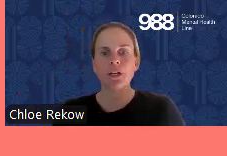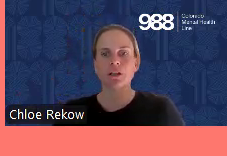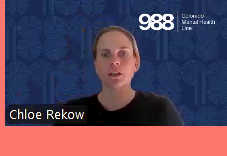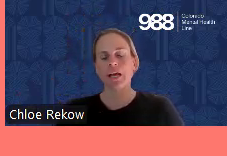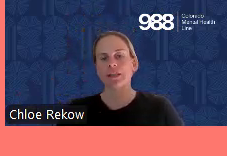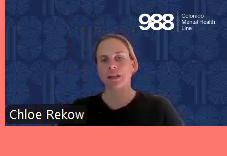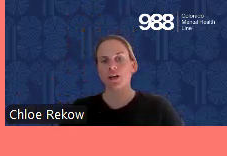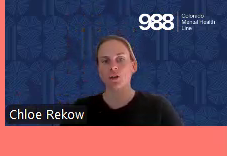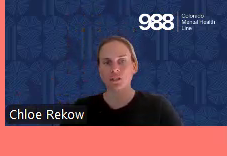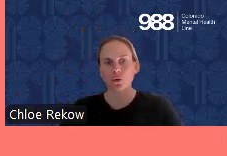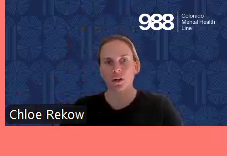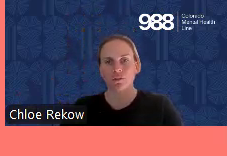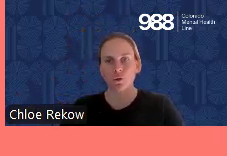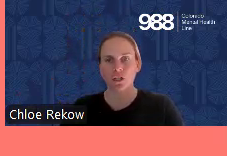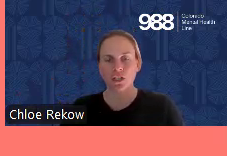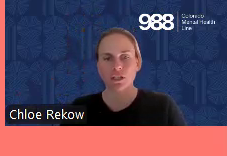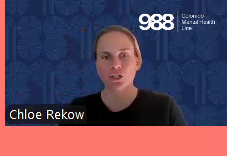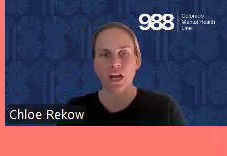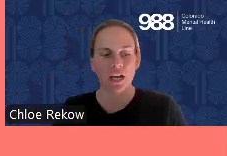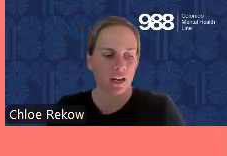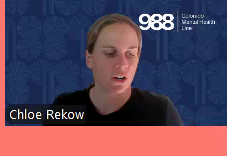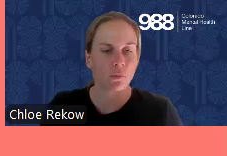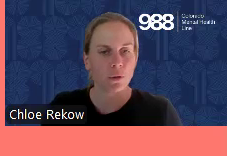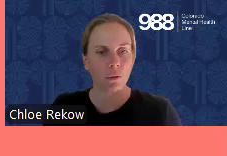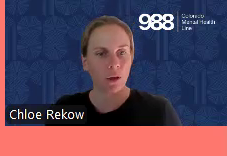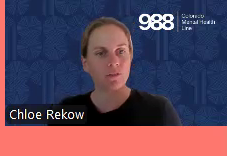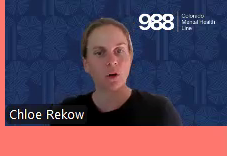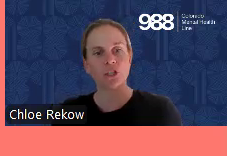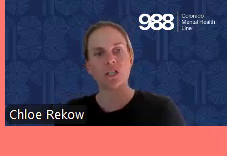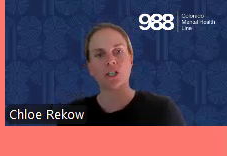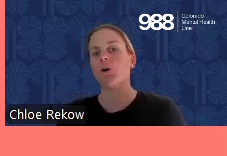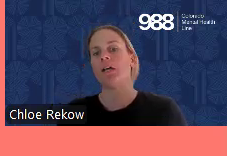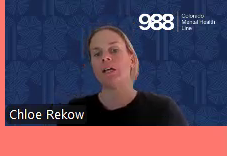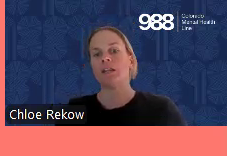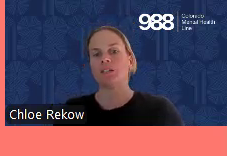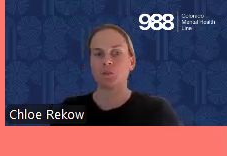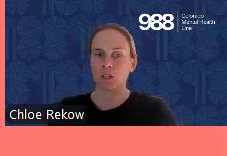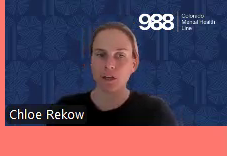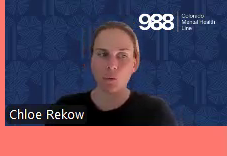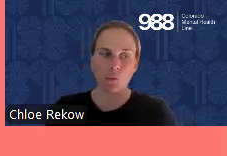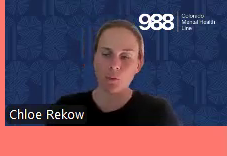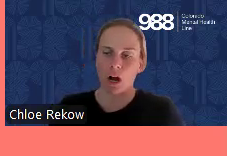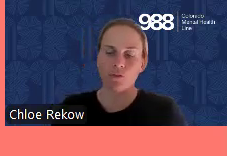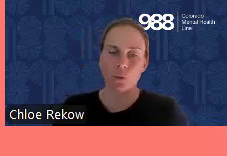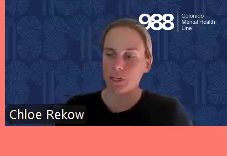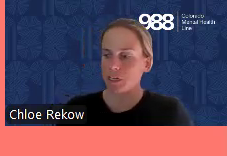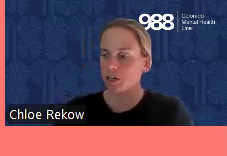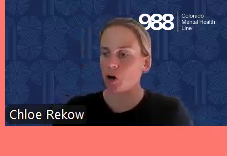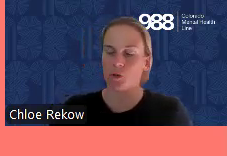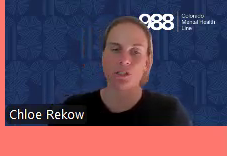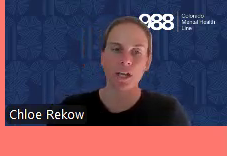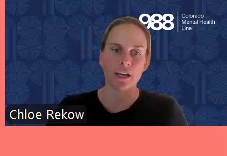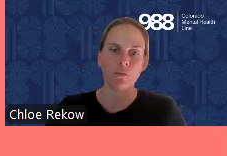I'm going to I know there's quite a few questions in the chat, and I know people probably have questions. So this is really what we were offered. We